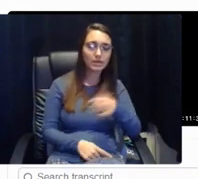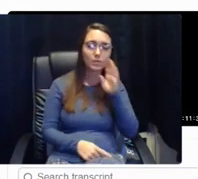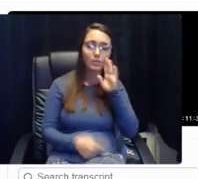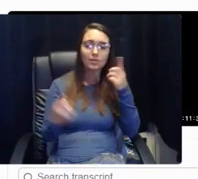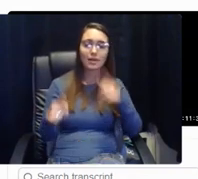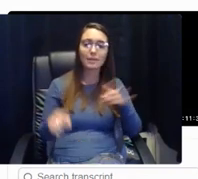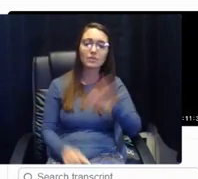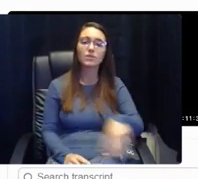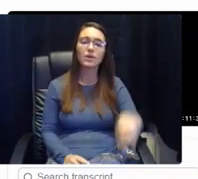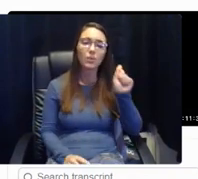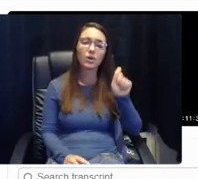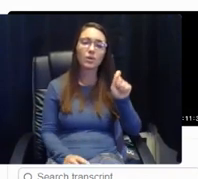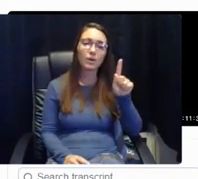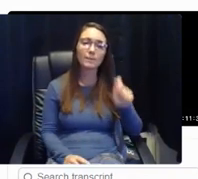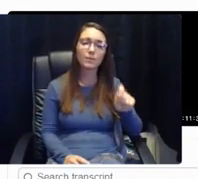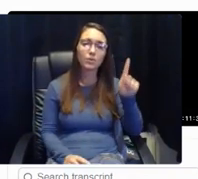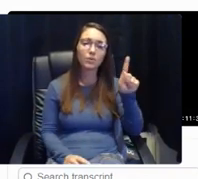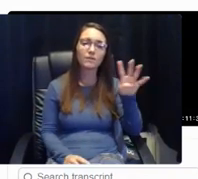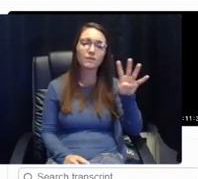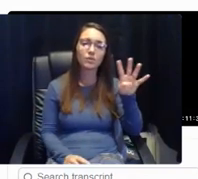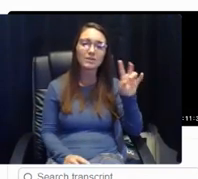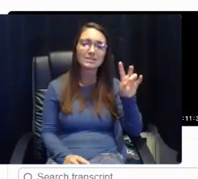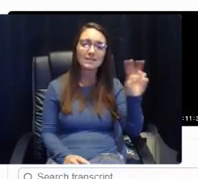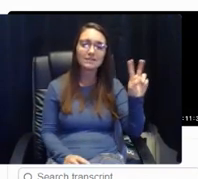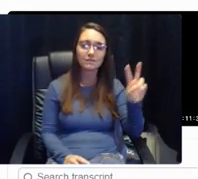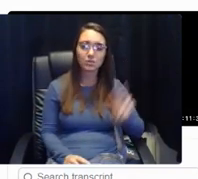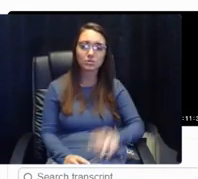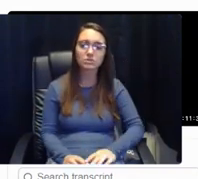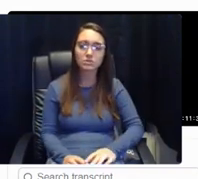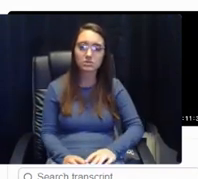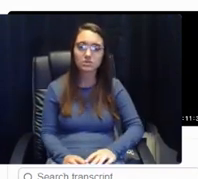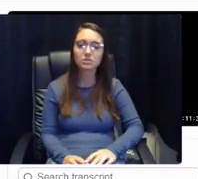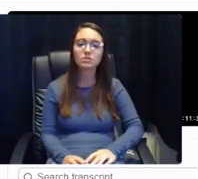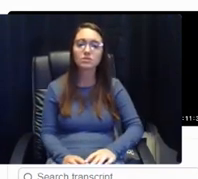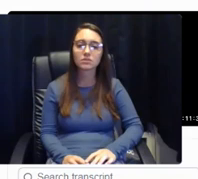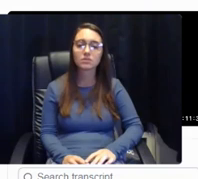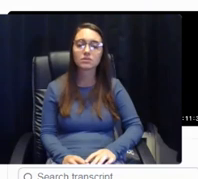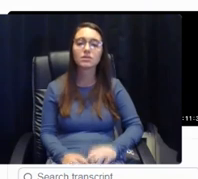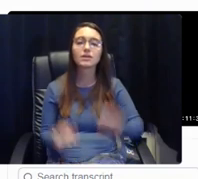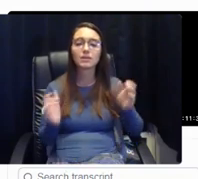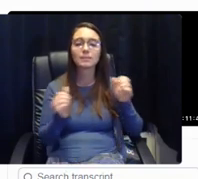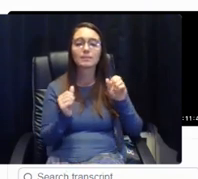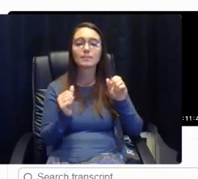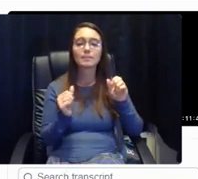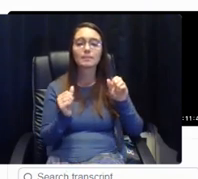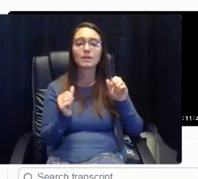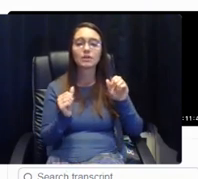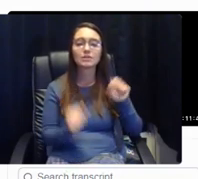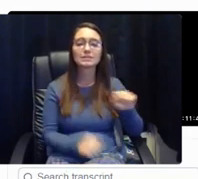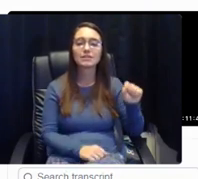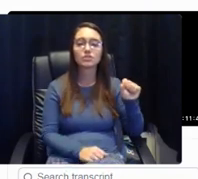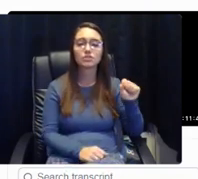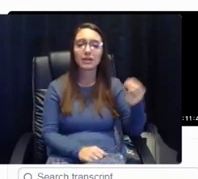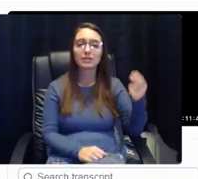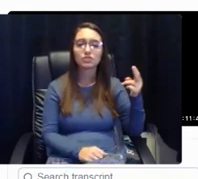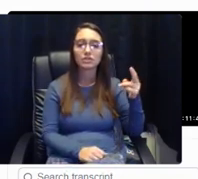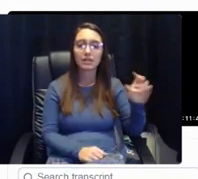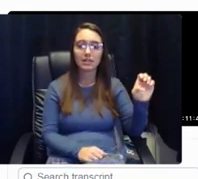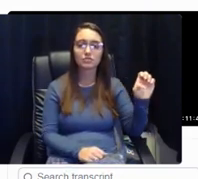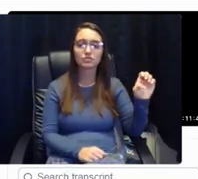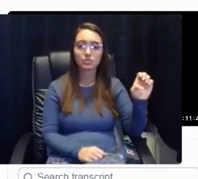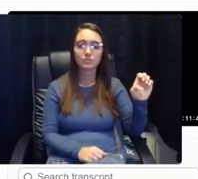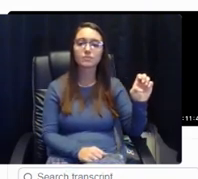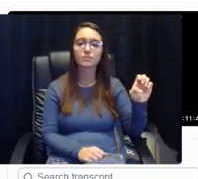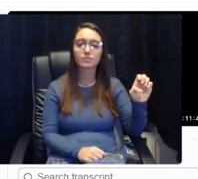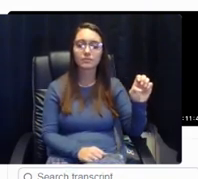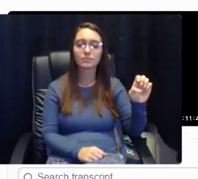around 1.147 volt versus standard hydrogen electrode. Okay, this is